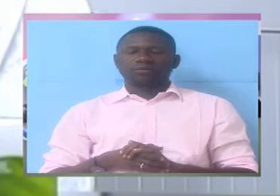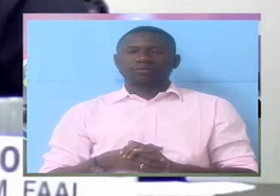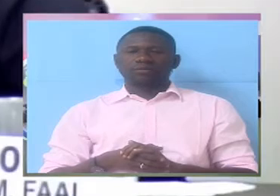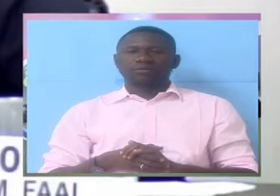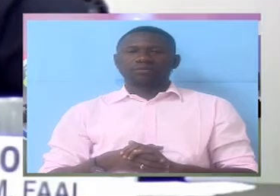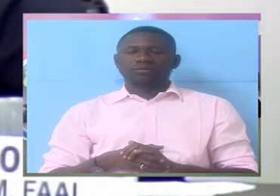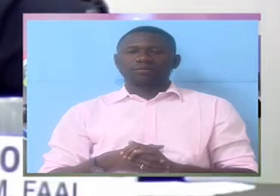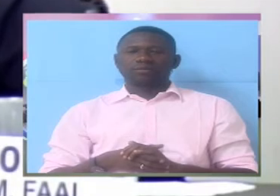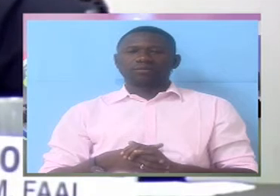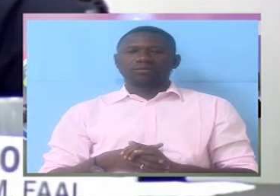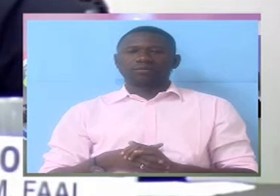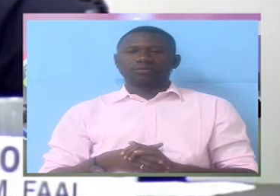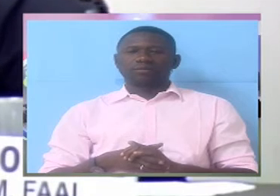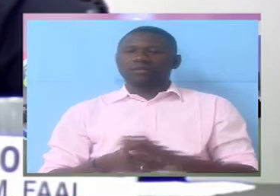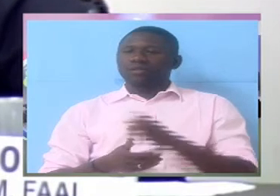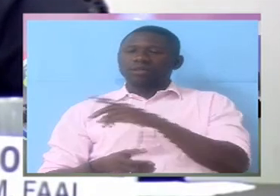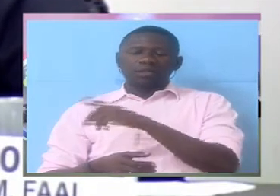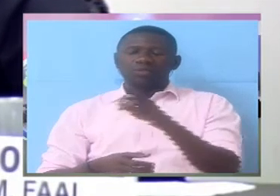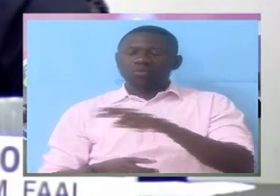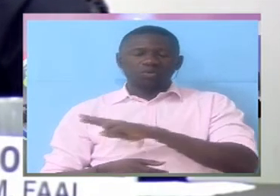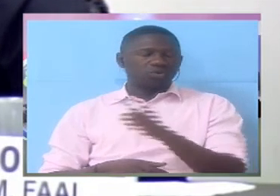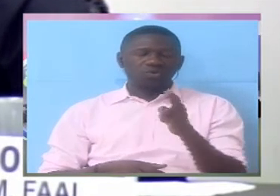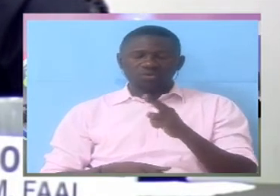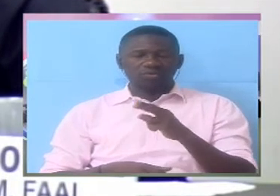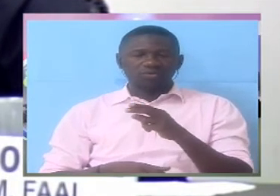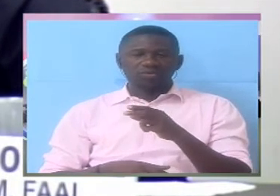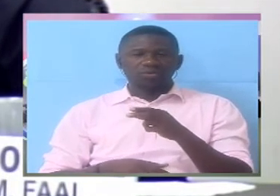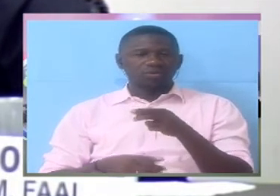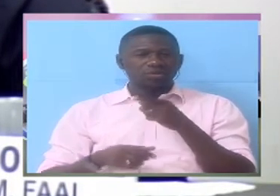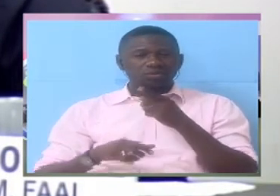They were not reprimanded. They were beaten.